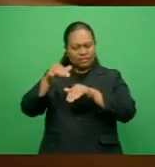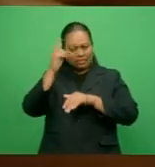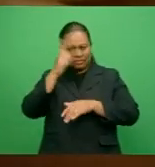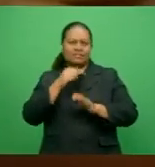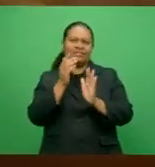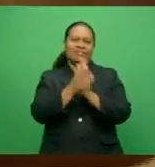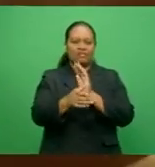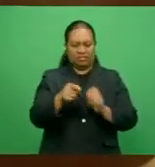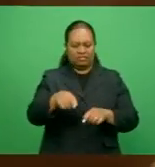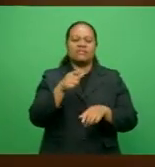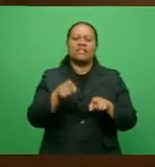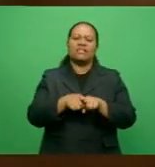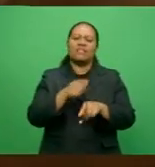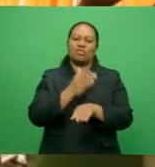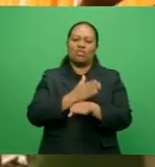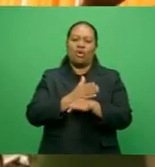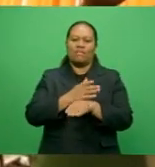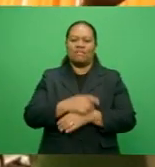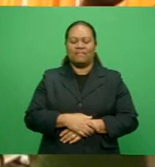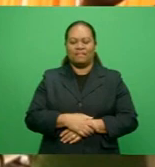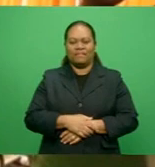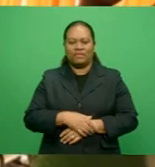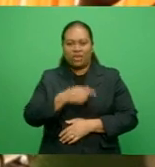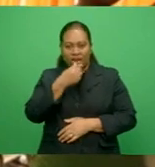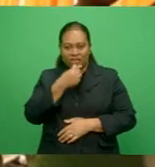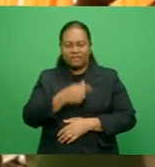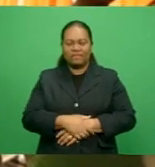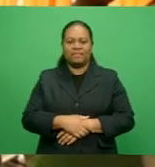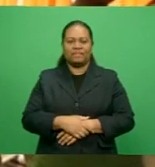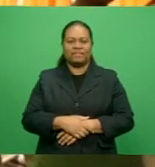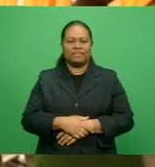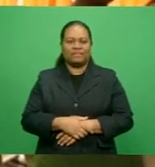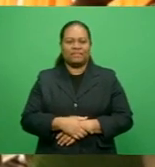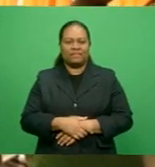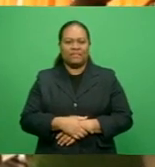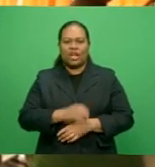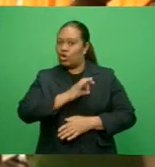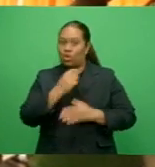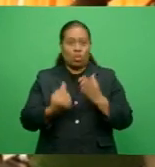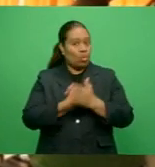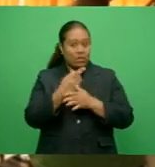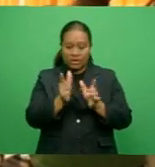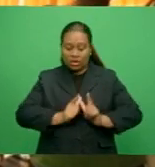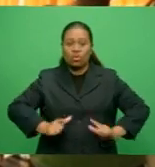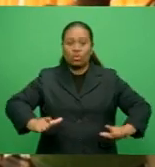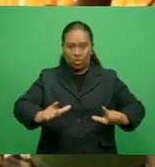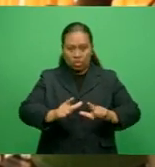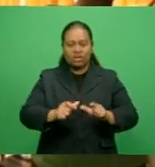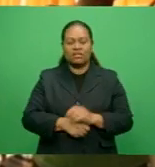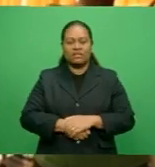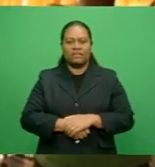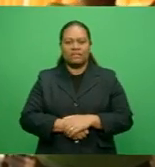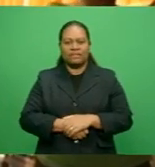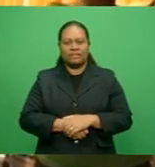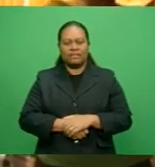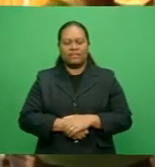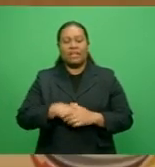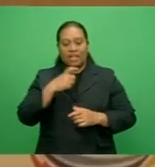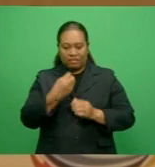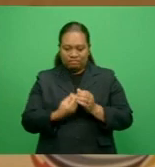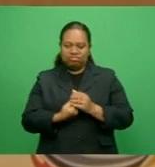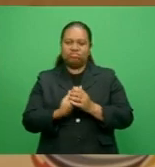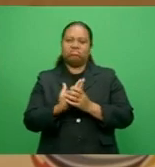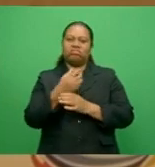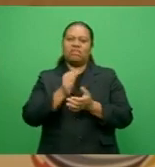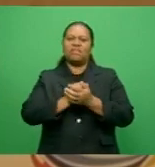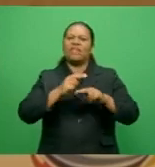a career out of refereeing. What are the benefits of refereeing, not only in the local scene, in the OFC, but if they grow up to the